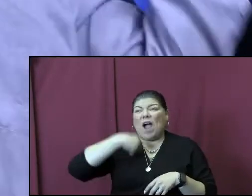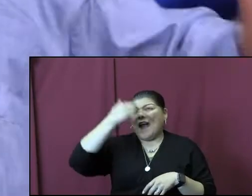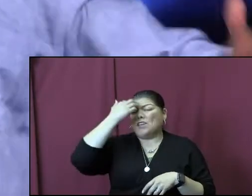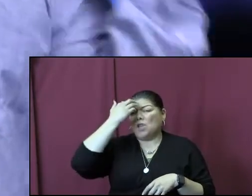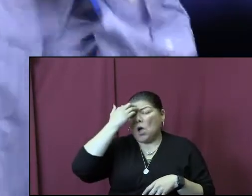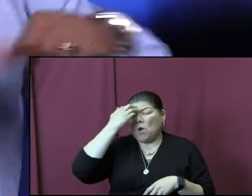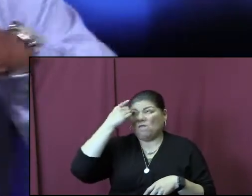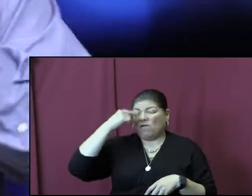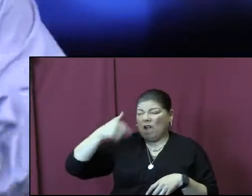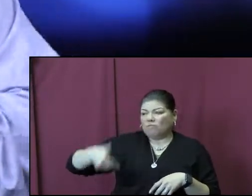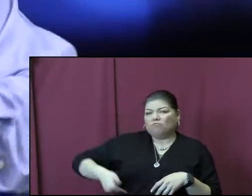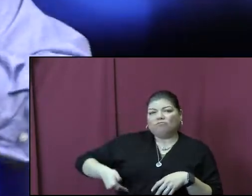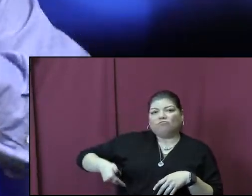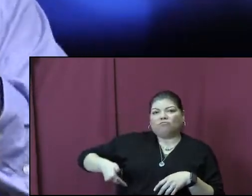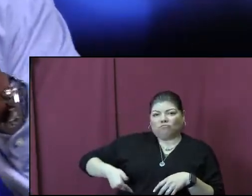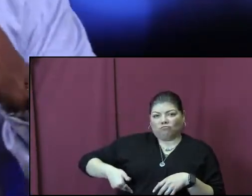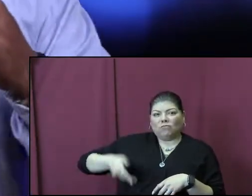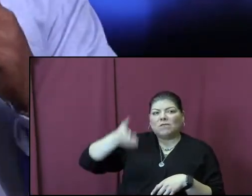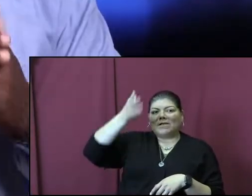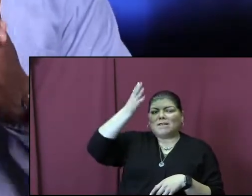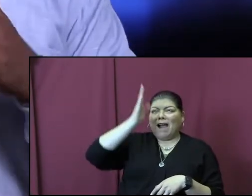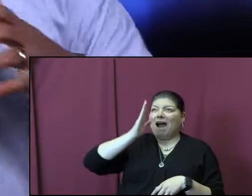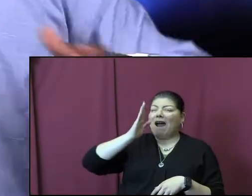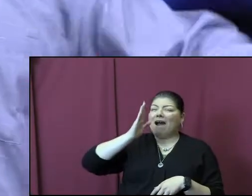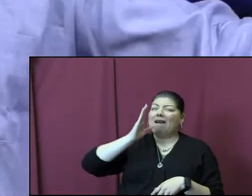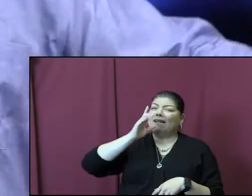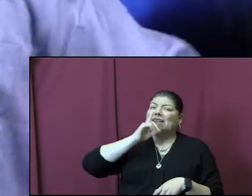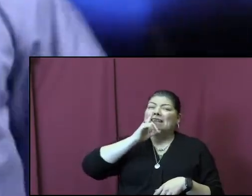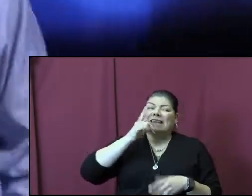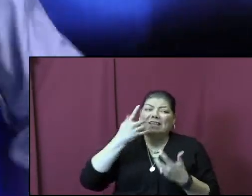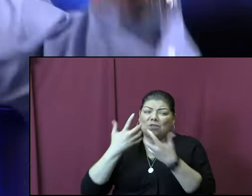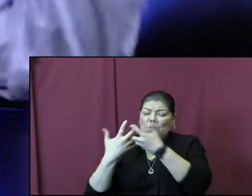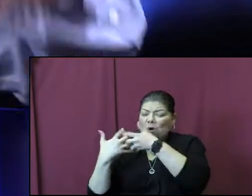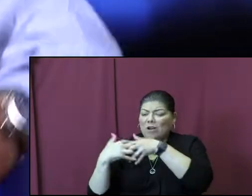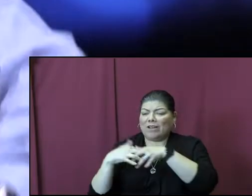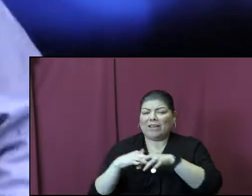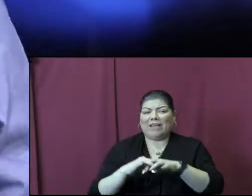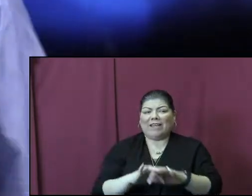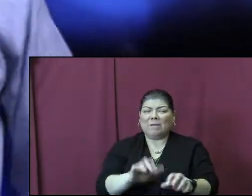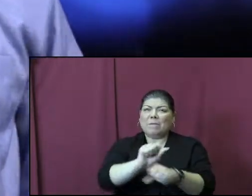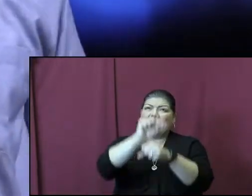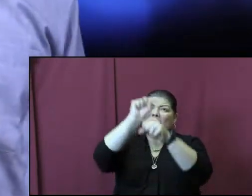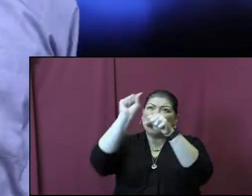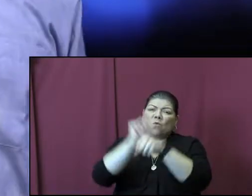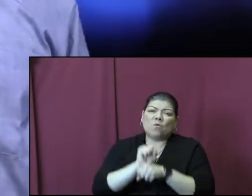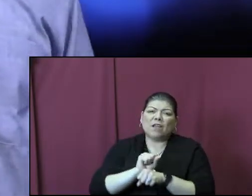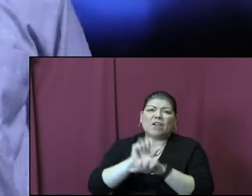know, come on. For I know, God, my God working, is working miracles,